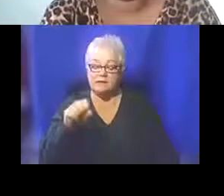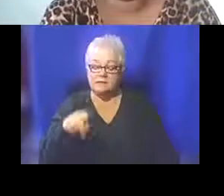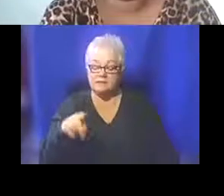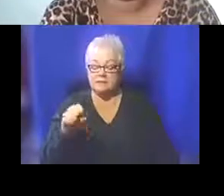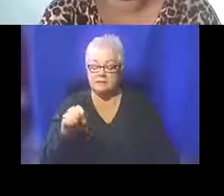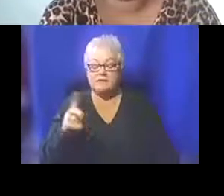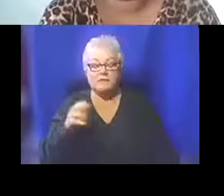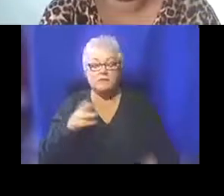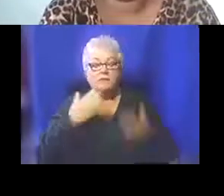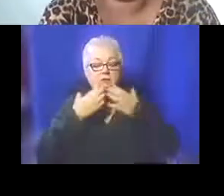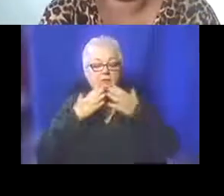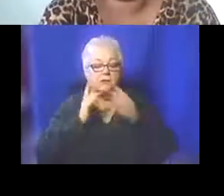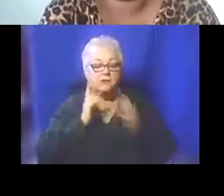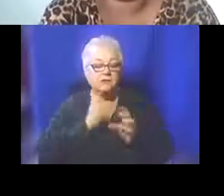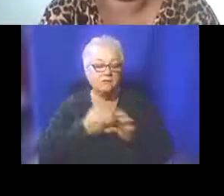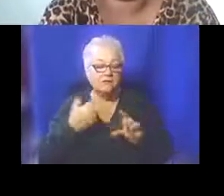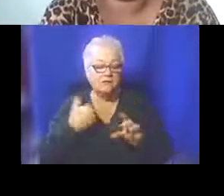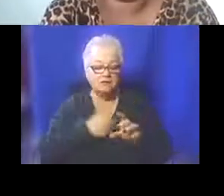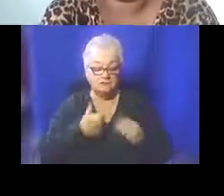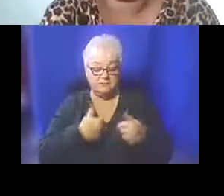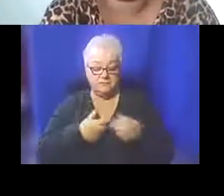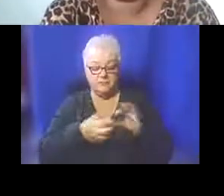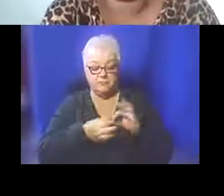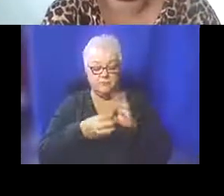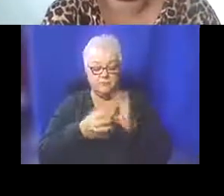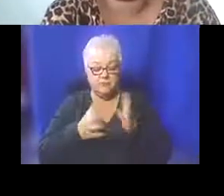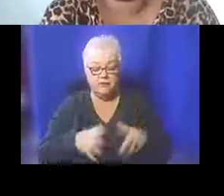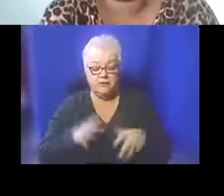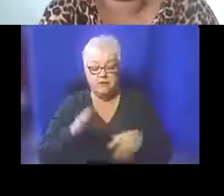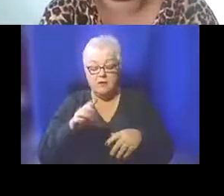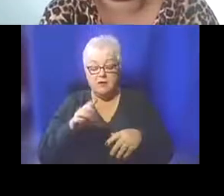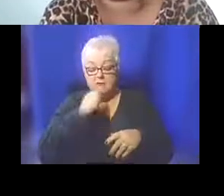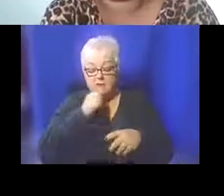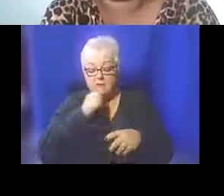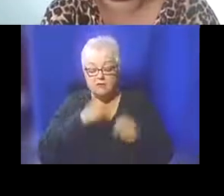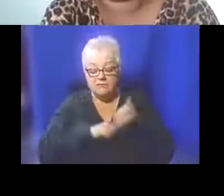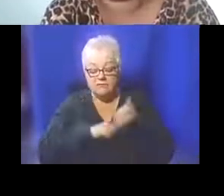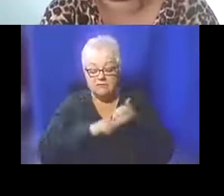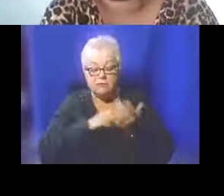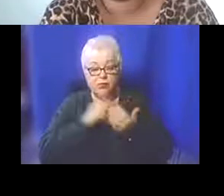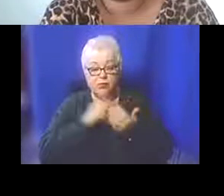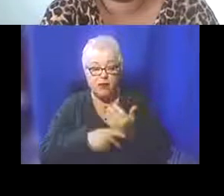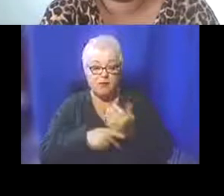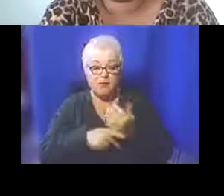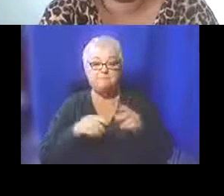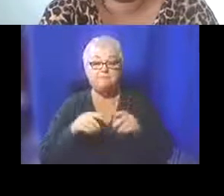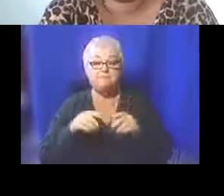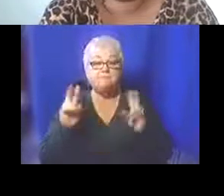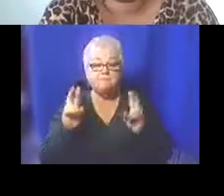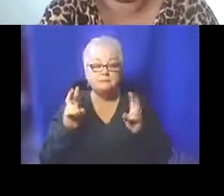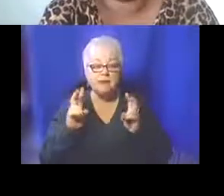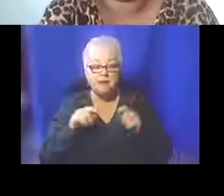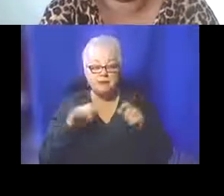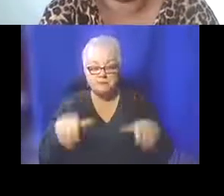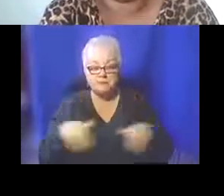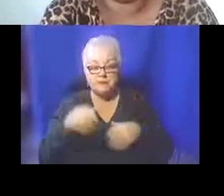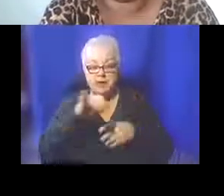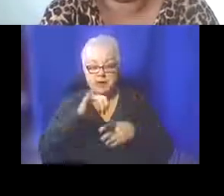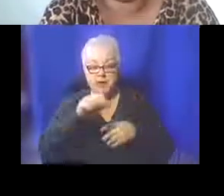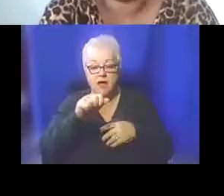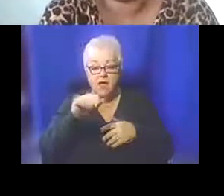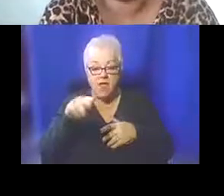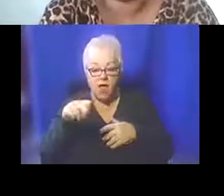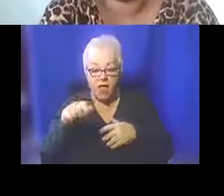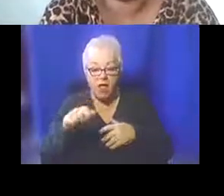us today. I am the coordinator with the Confidential Advocacy Program, and we are excited again to be joined by Ayana Wallace of